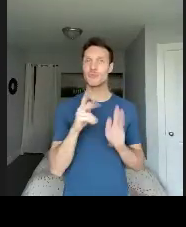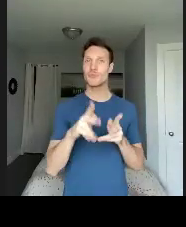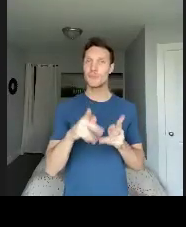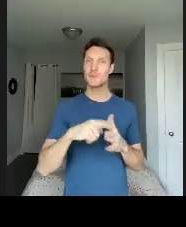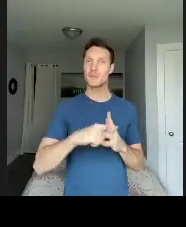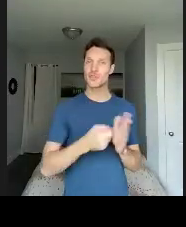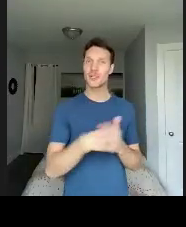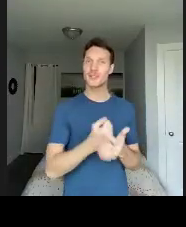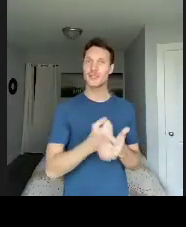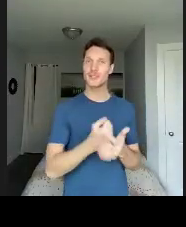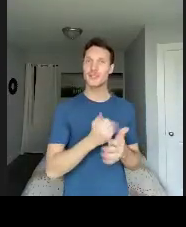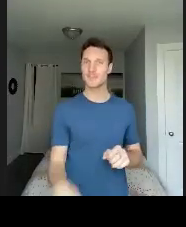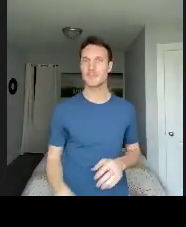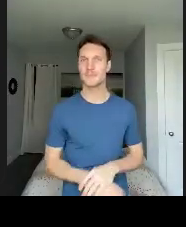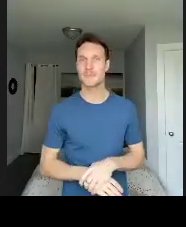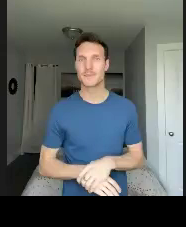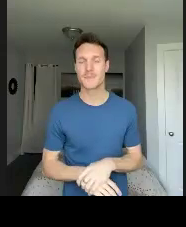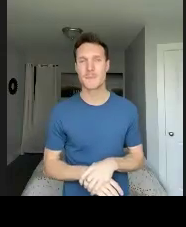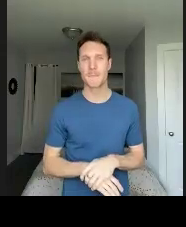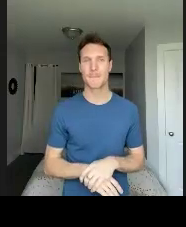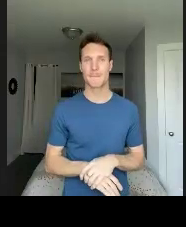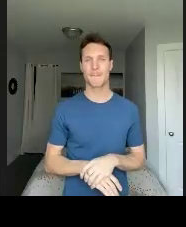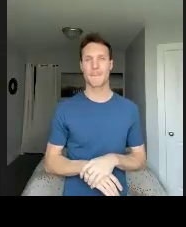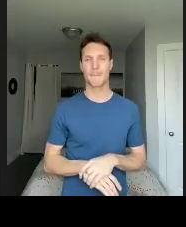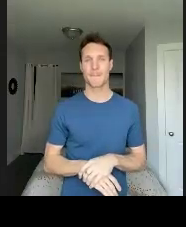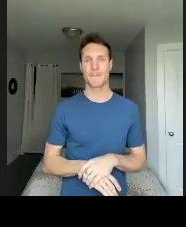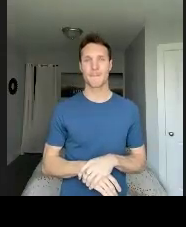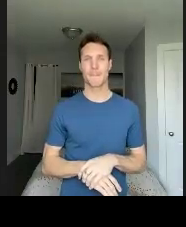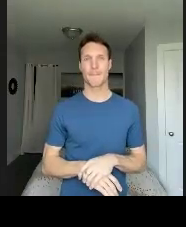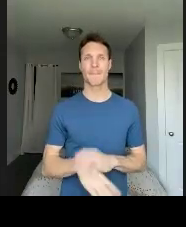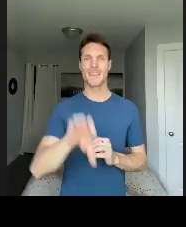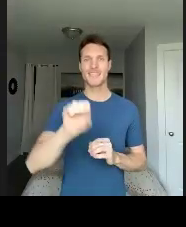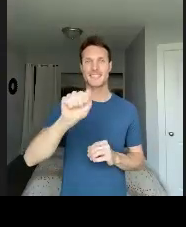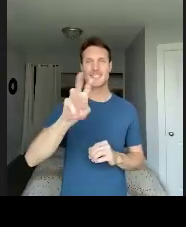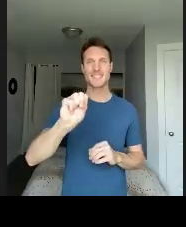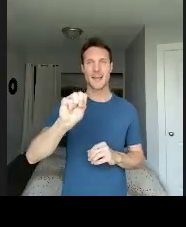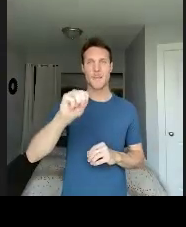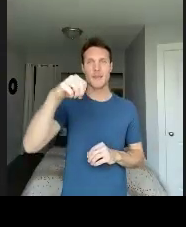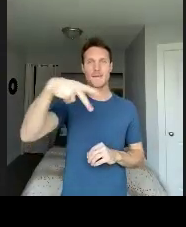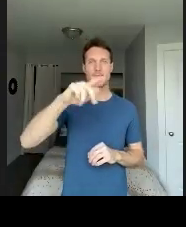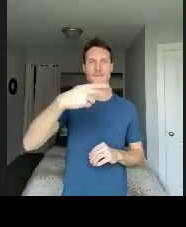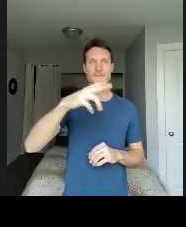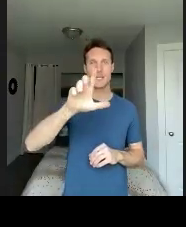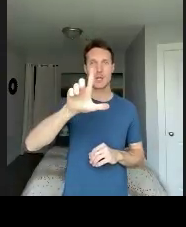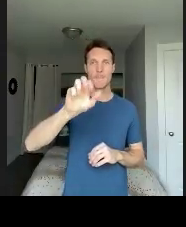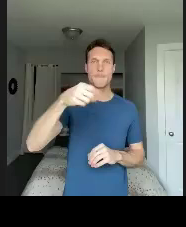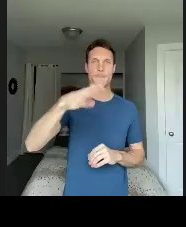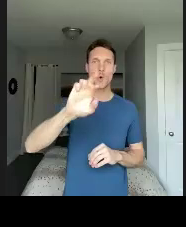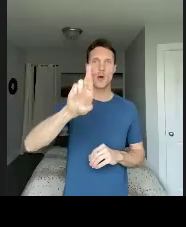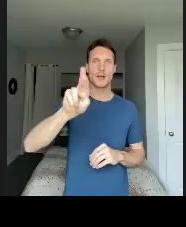the waivers. Sam Philborn has joined us as the TA and SED program